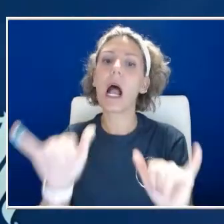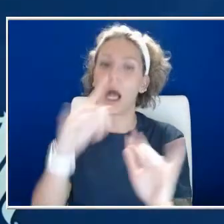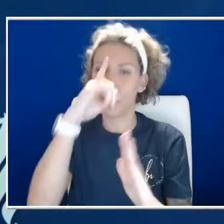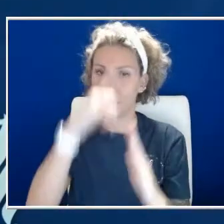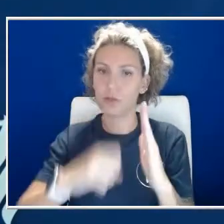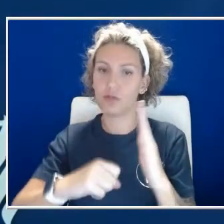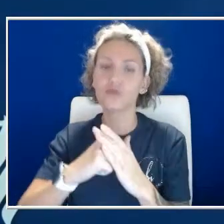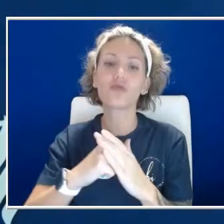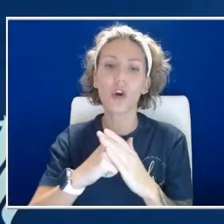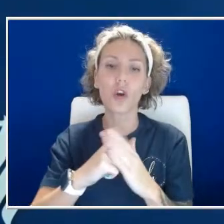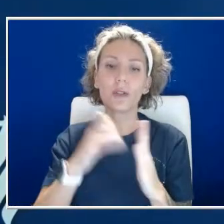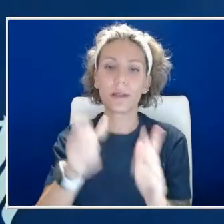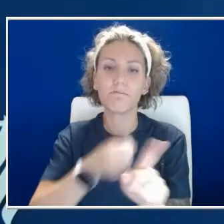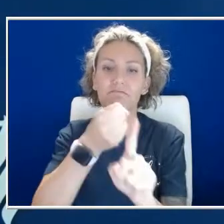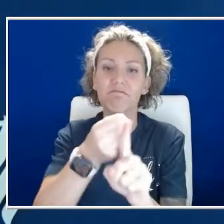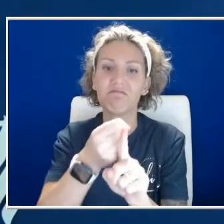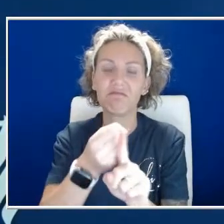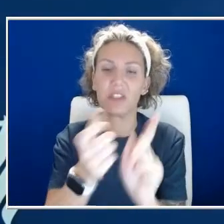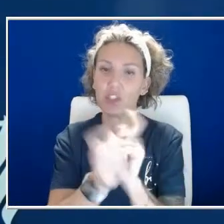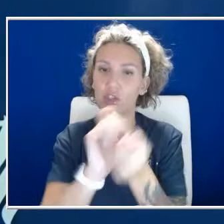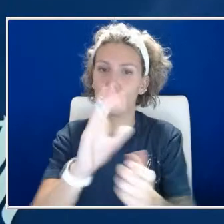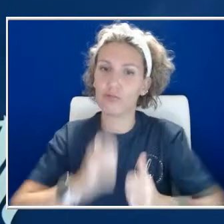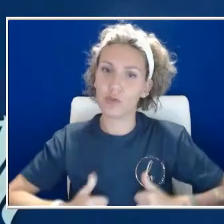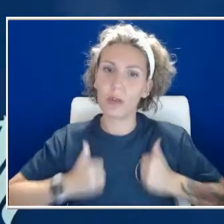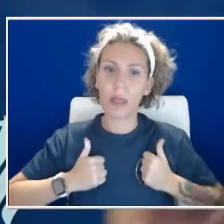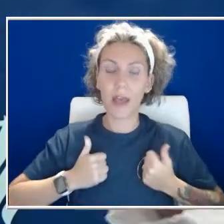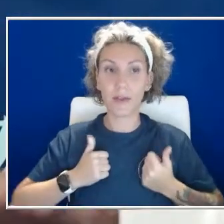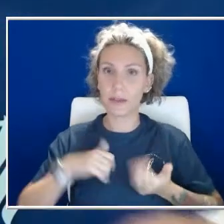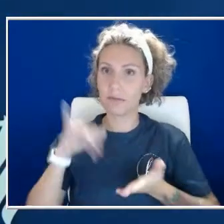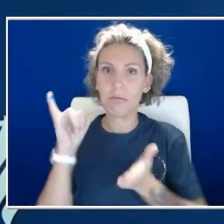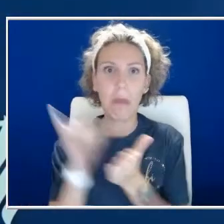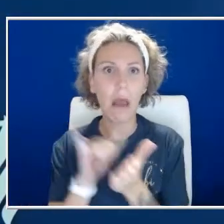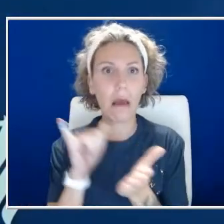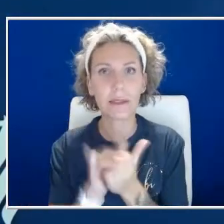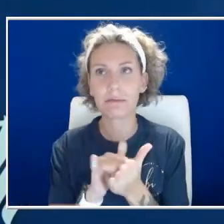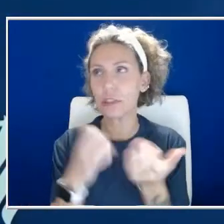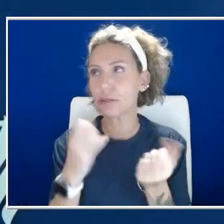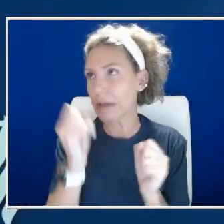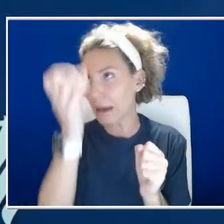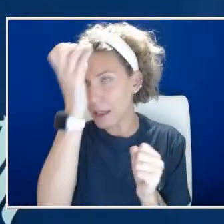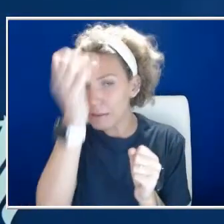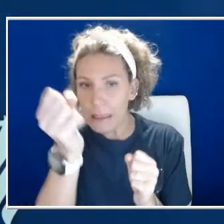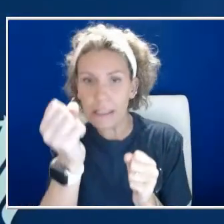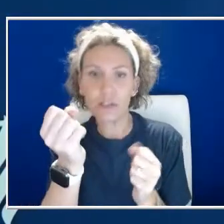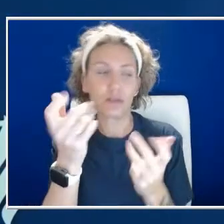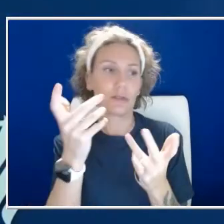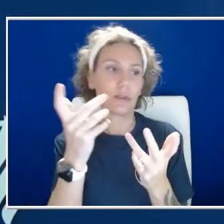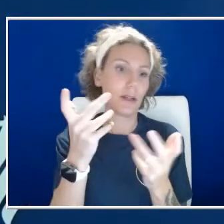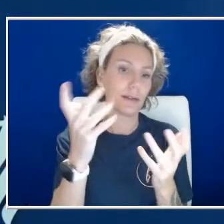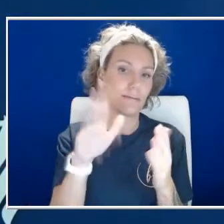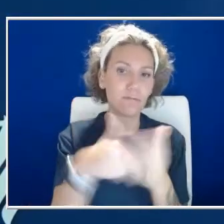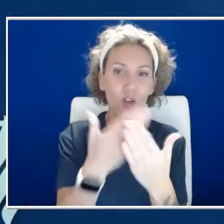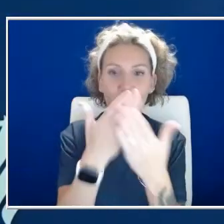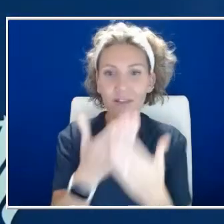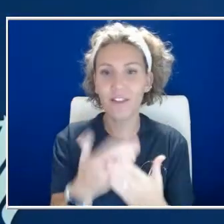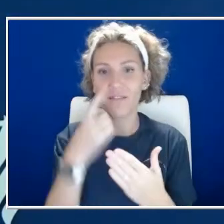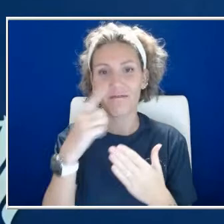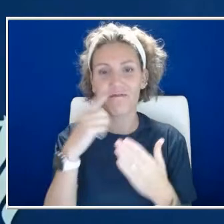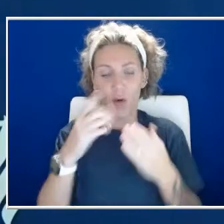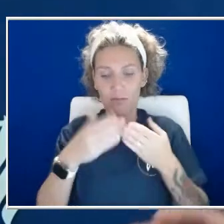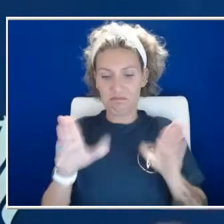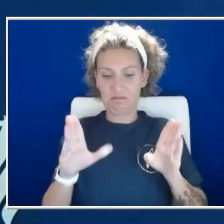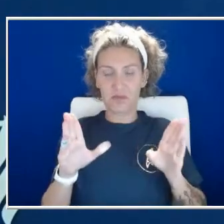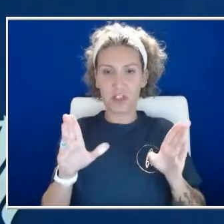be life-changing. So it is impossible to try to memorize a set of facts for the general public that would describe